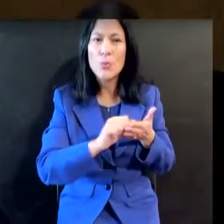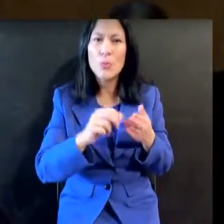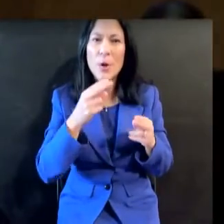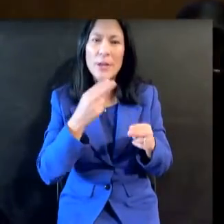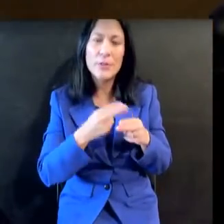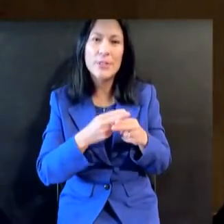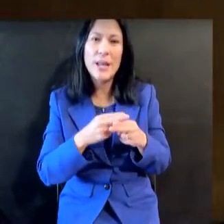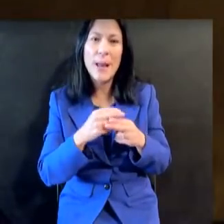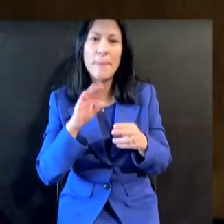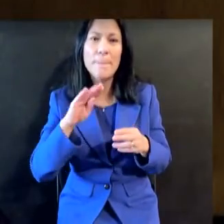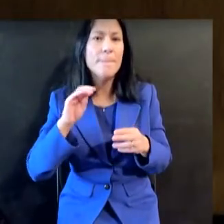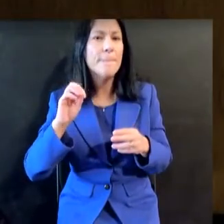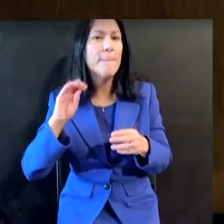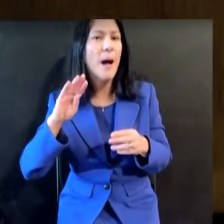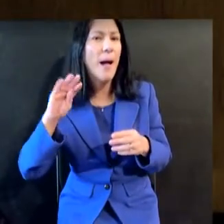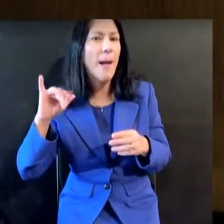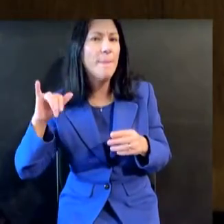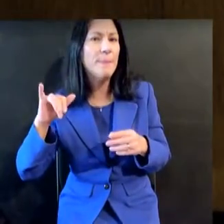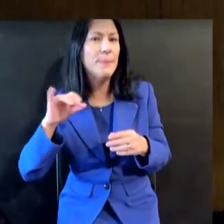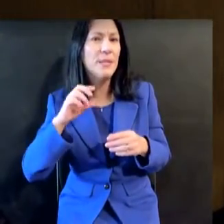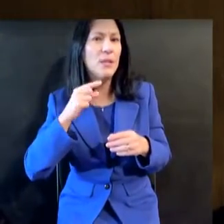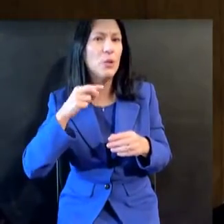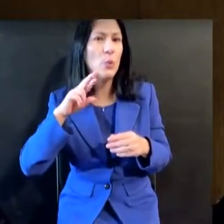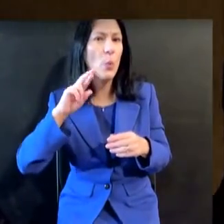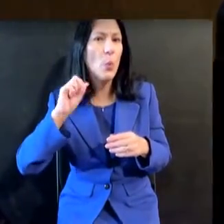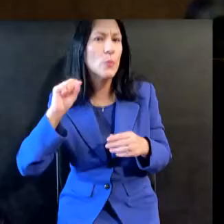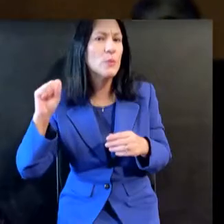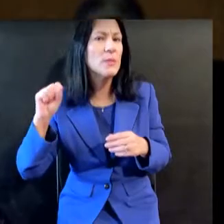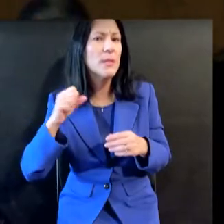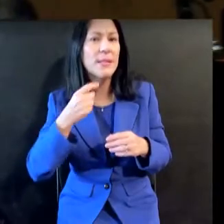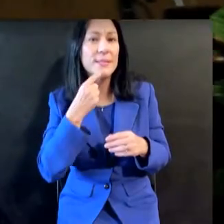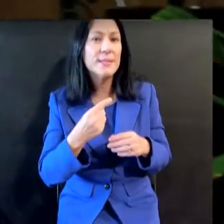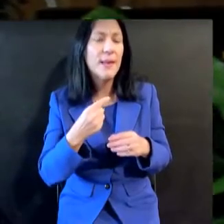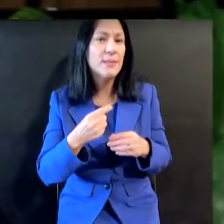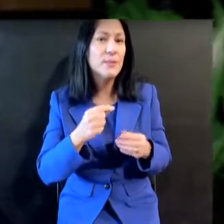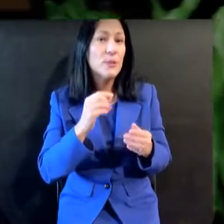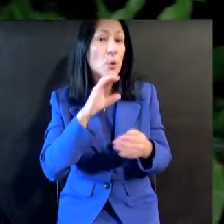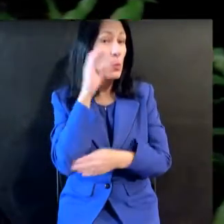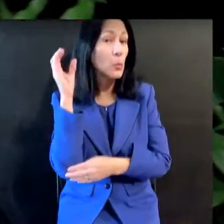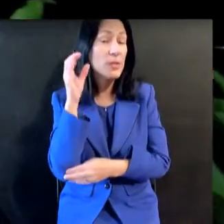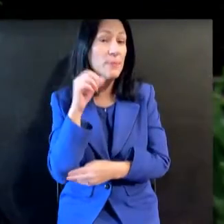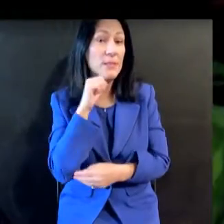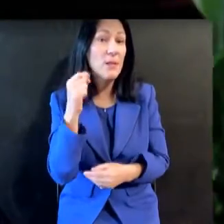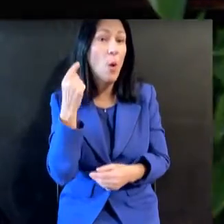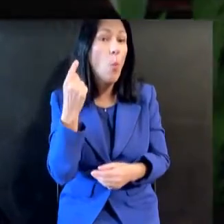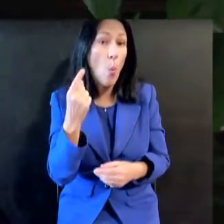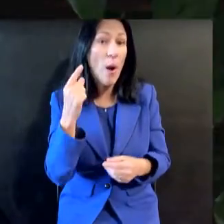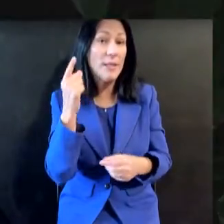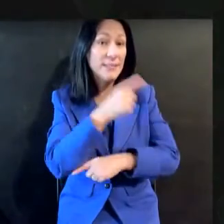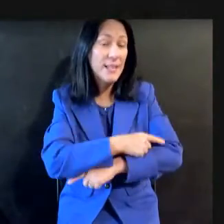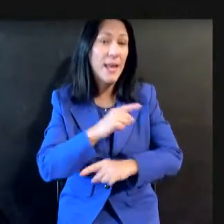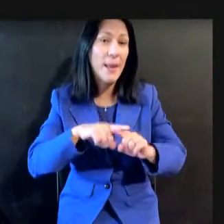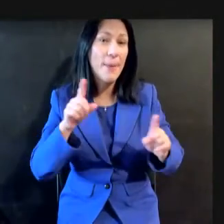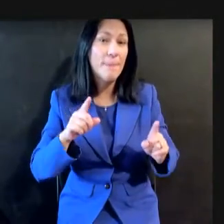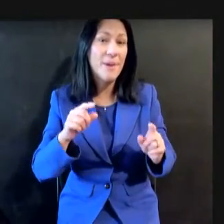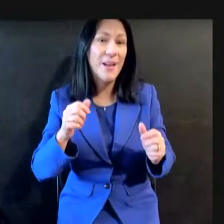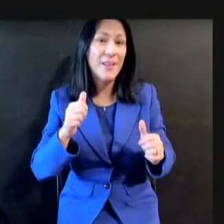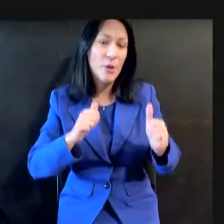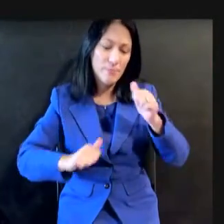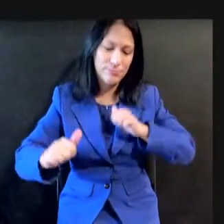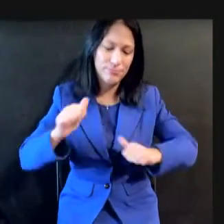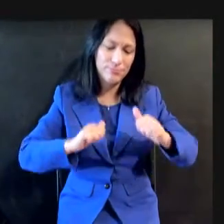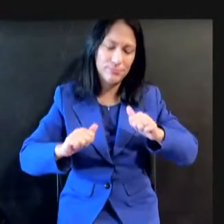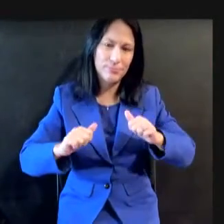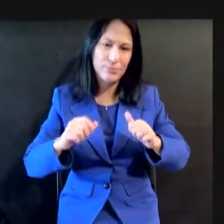it this way, and I love it. I want to share it with you on the screen. He says that Christmas, not just the single day, but the festival of 12